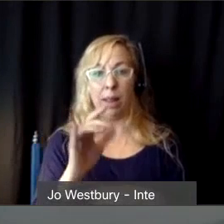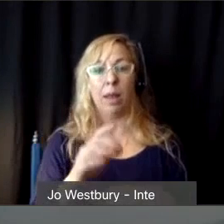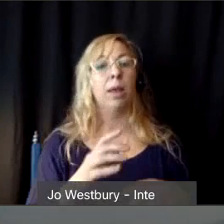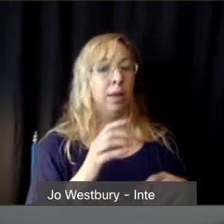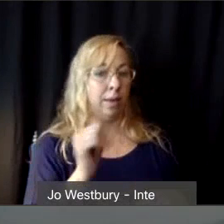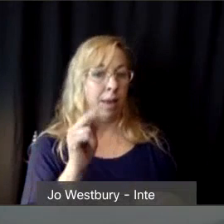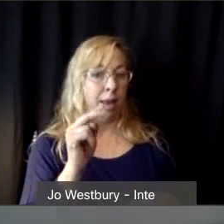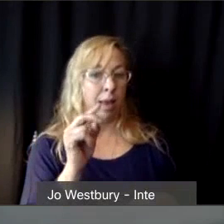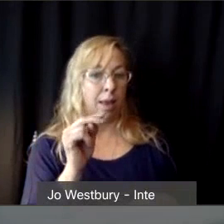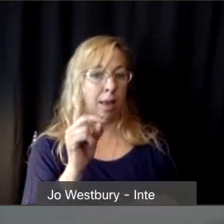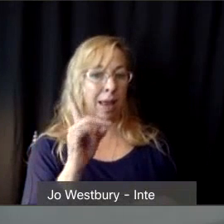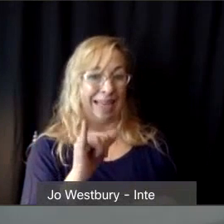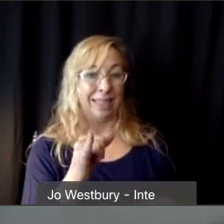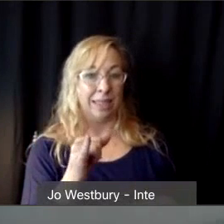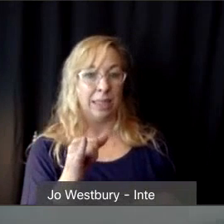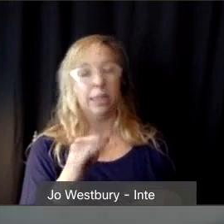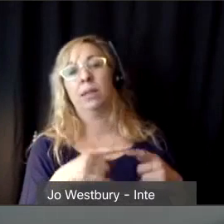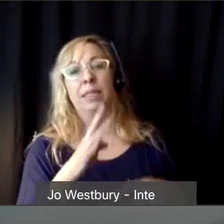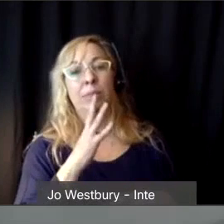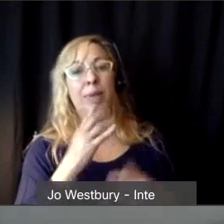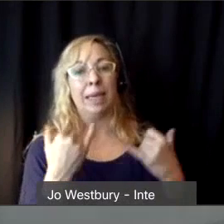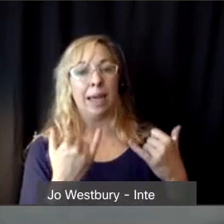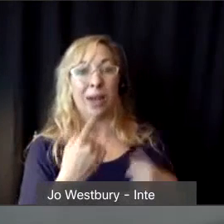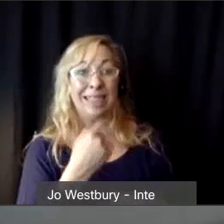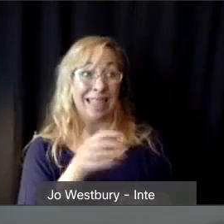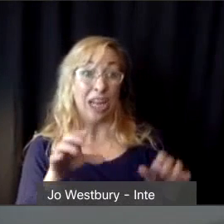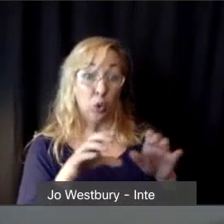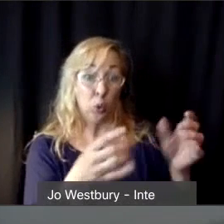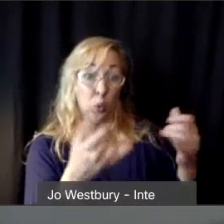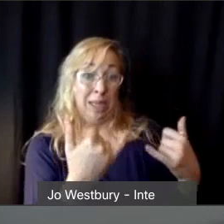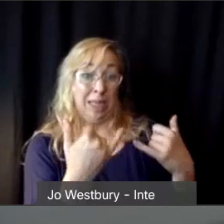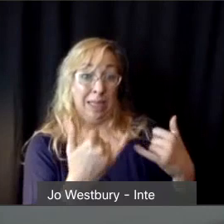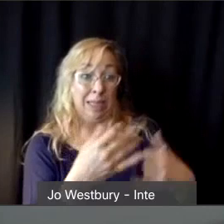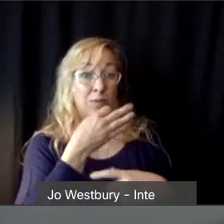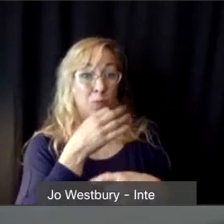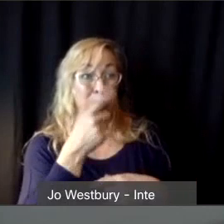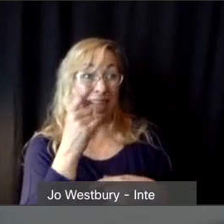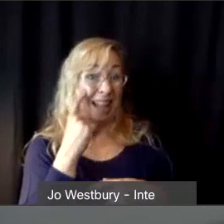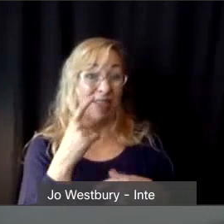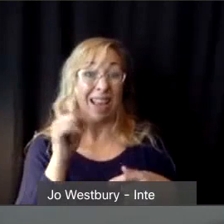And to do so very soon, because if I'm not mistaken, isn't the deadline Monday?